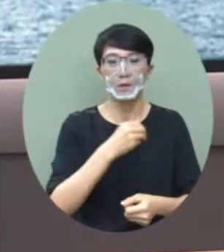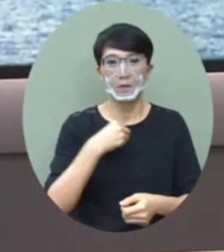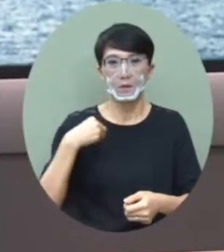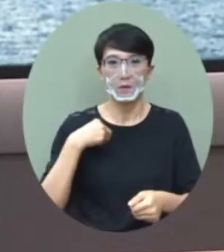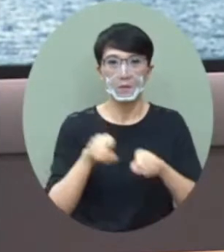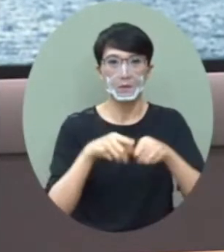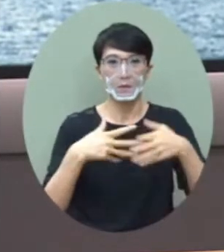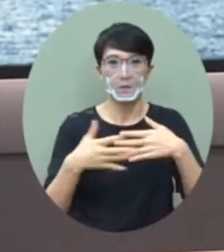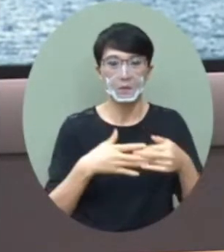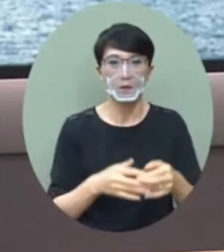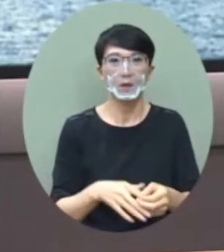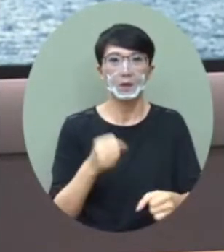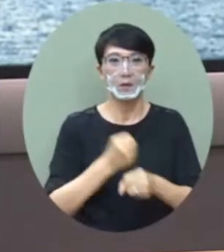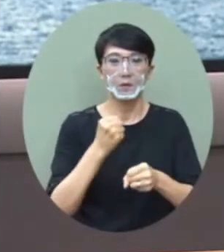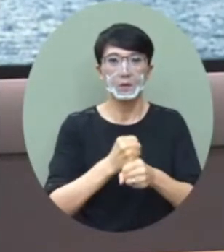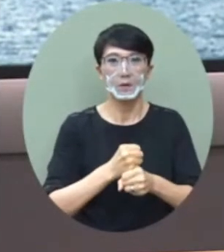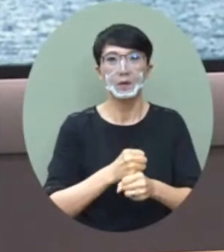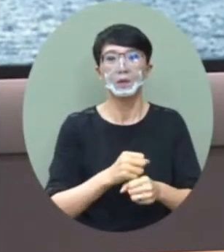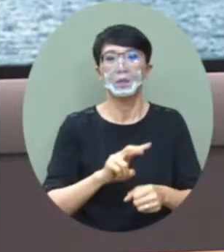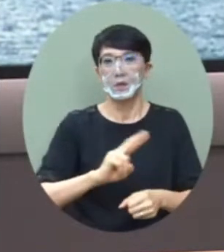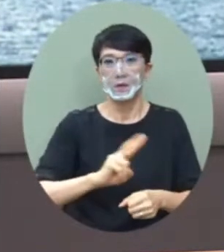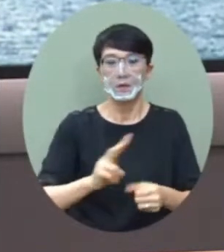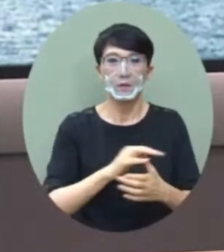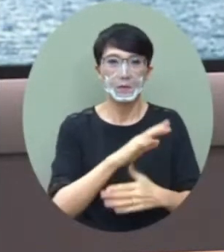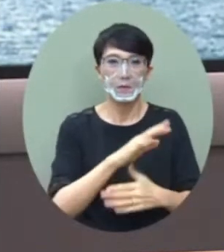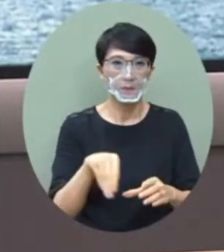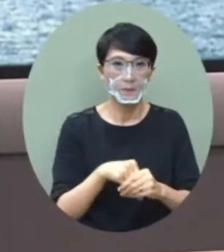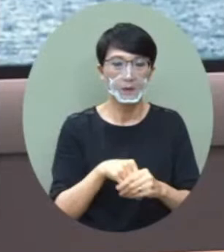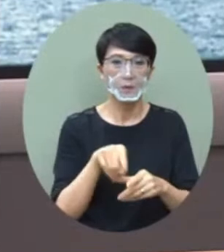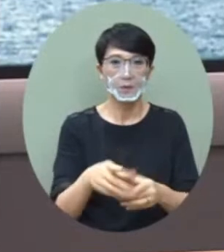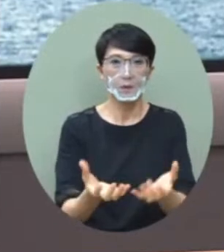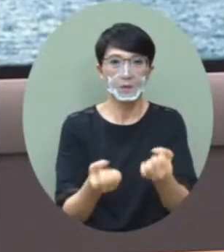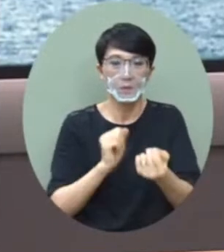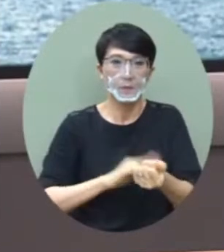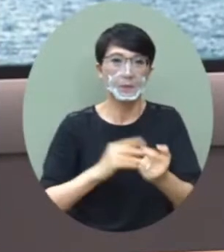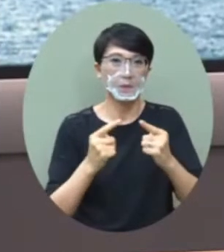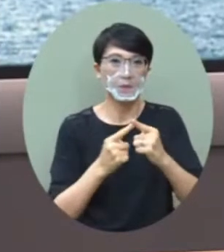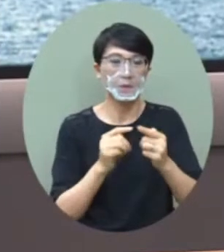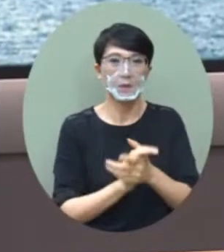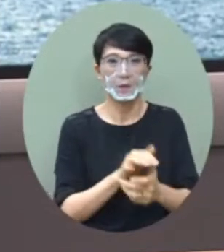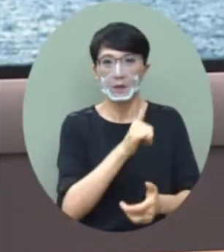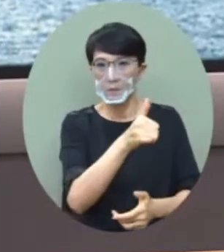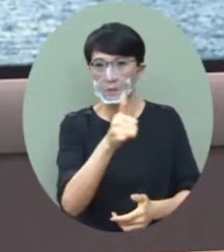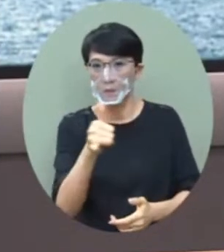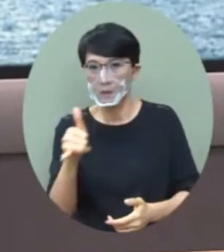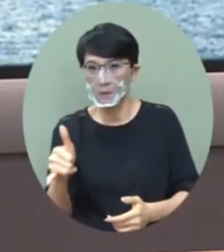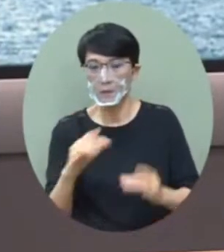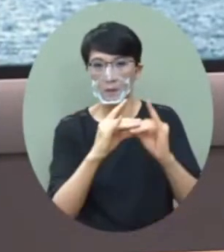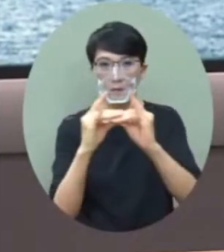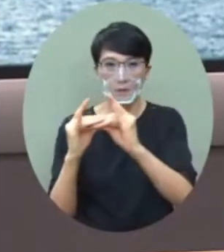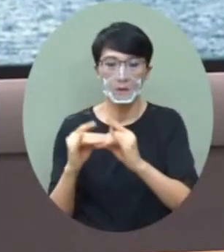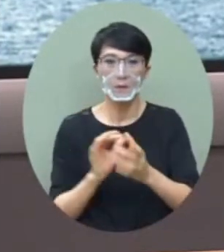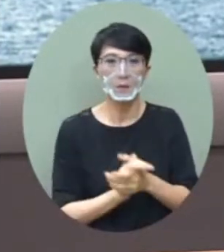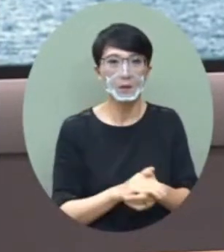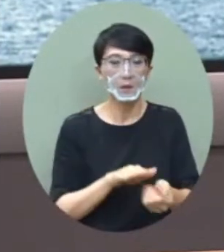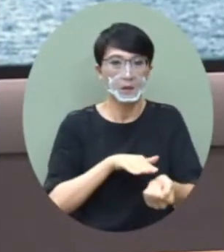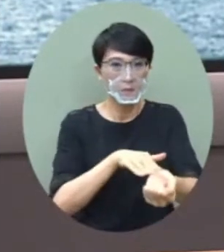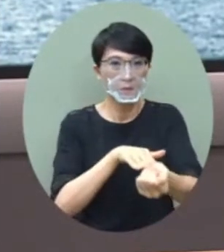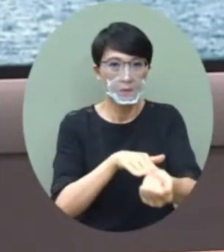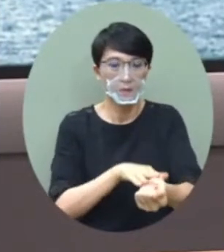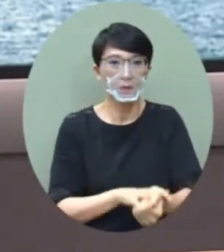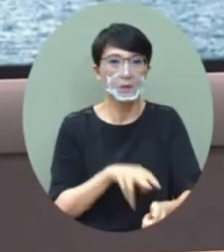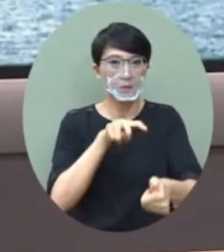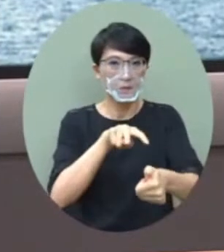are preparing to begin clinical work at the treatment facility. The nature of work would be the same as local medical staff,